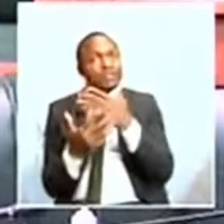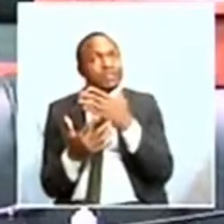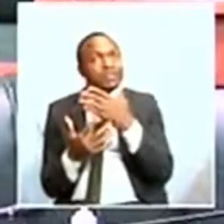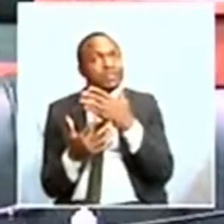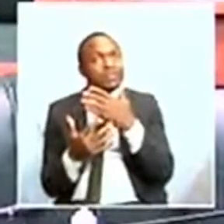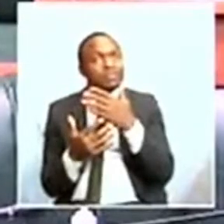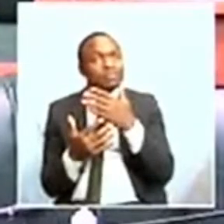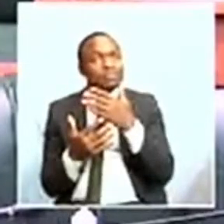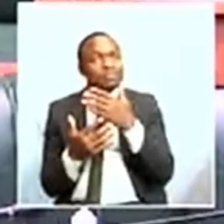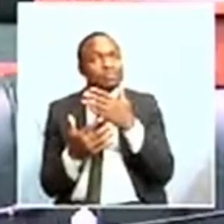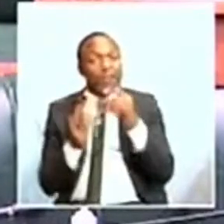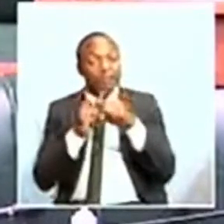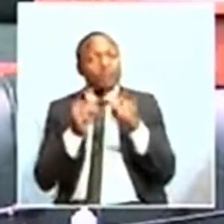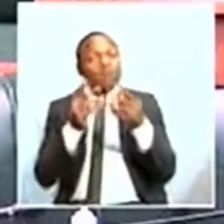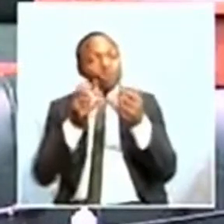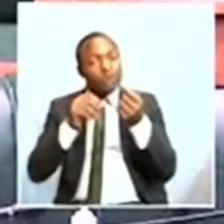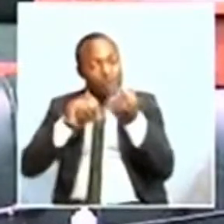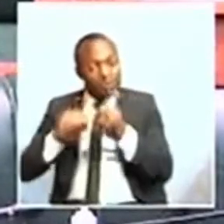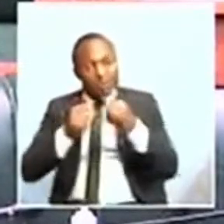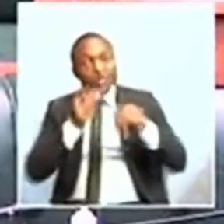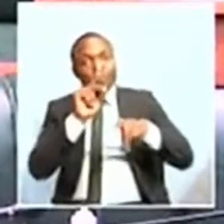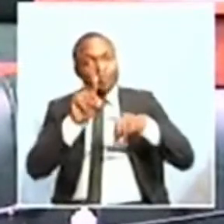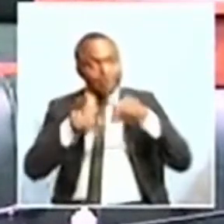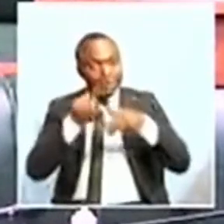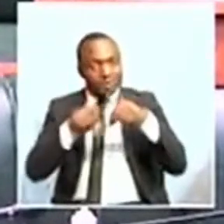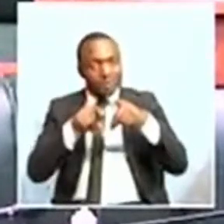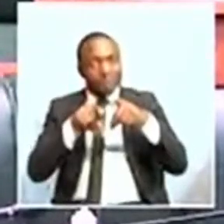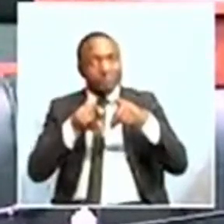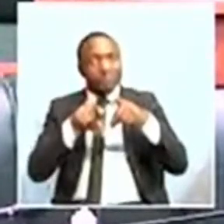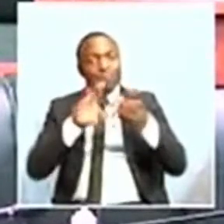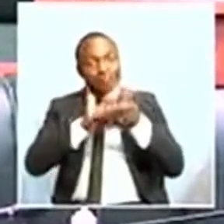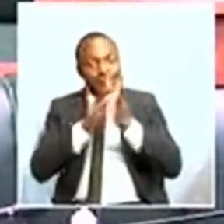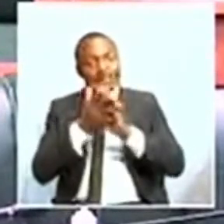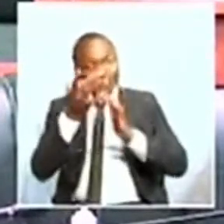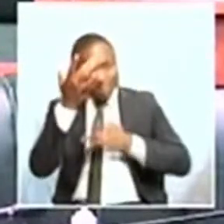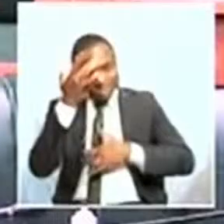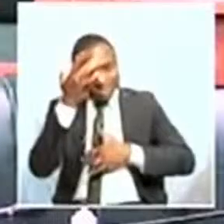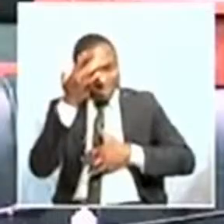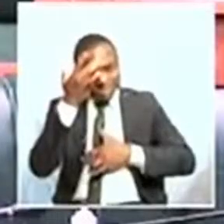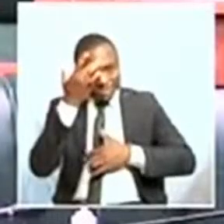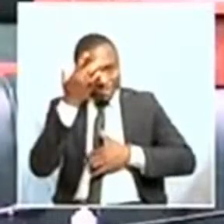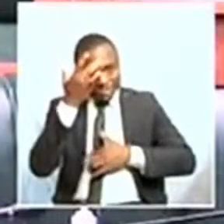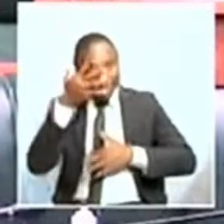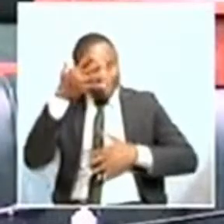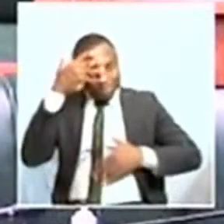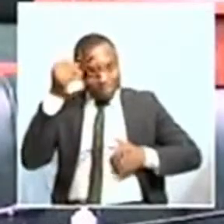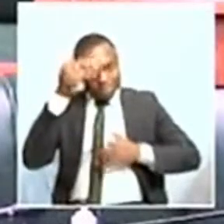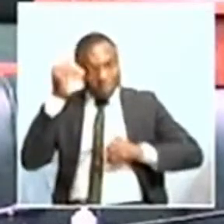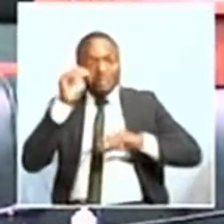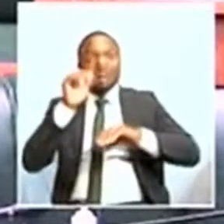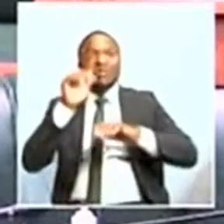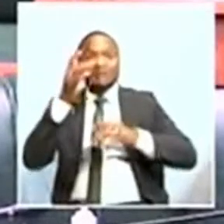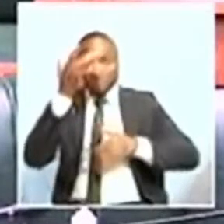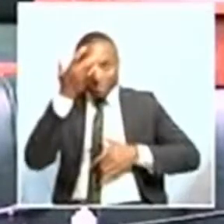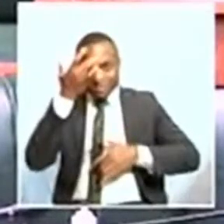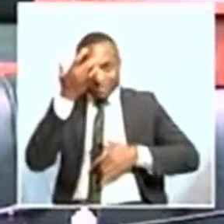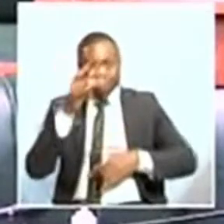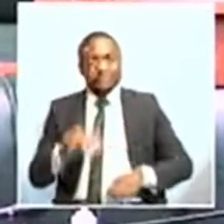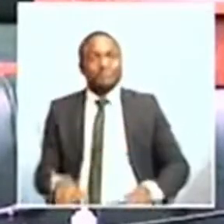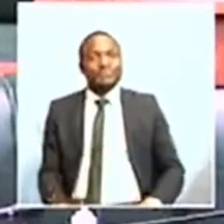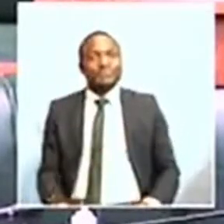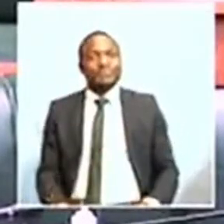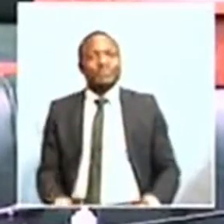that we are doing, but we want to protect people from contracting Mpox. It's the vaccine which